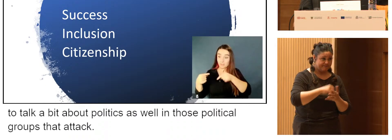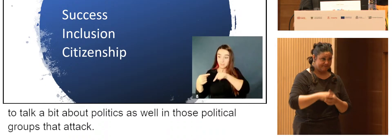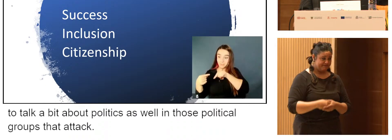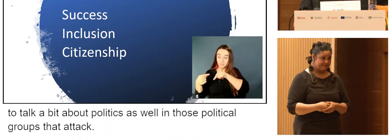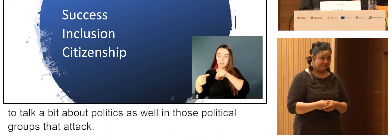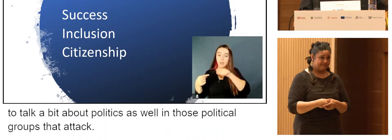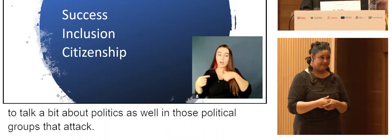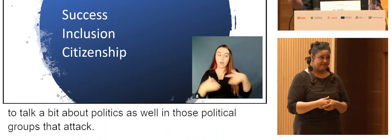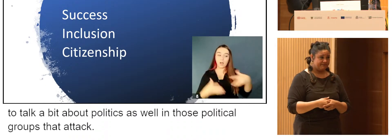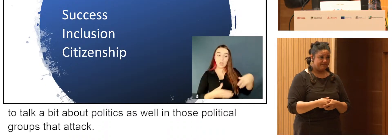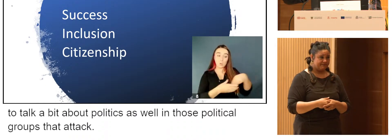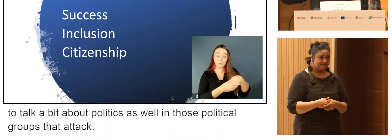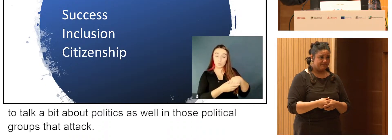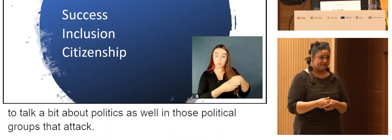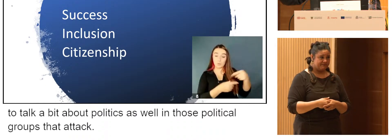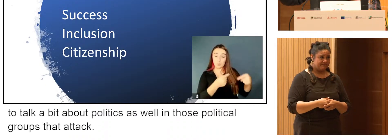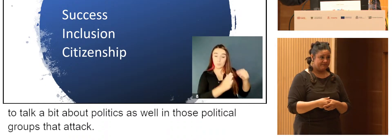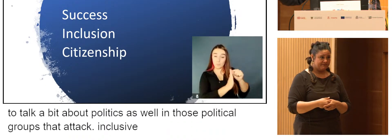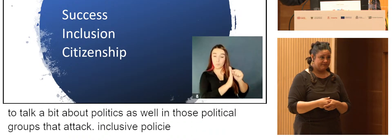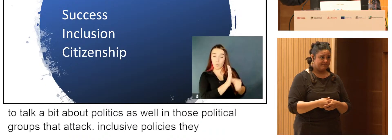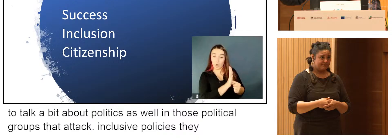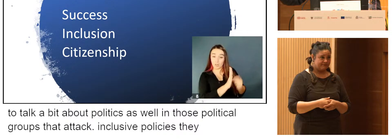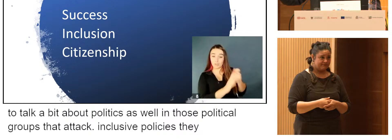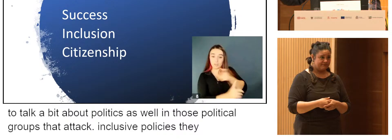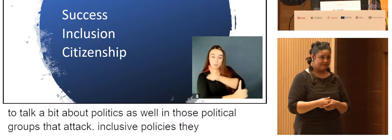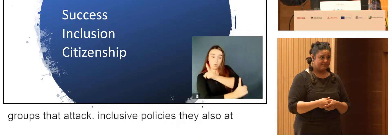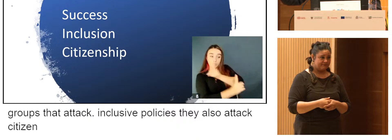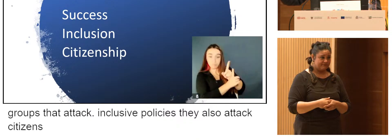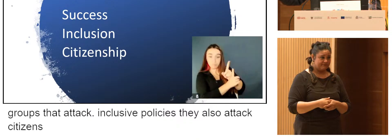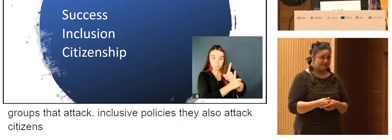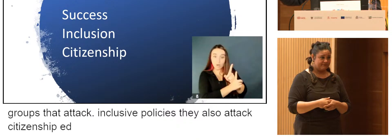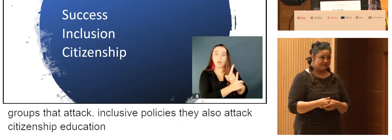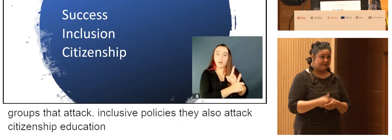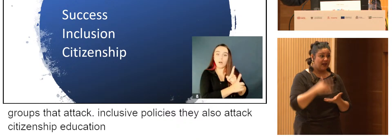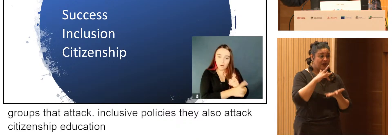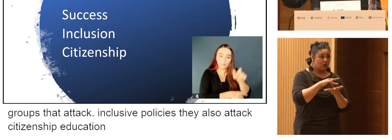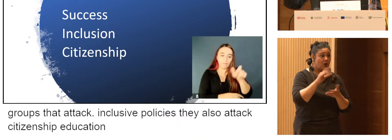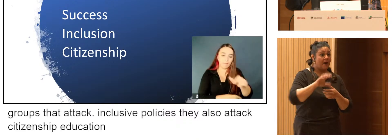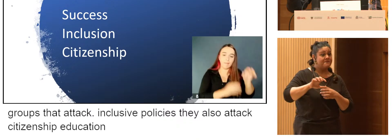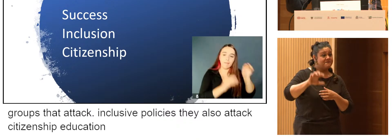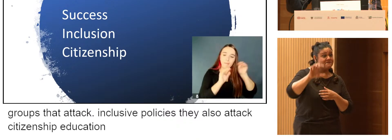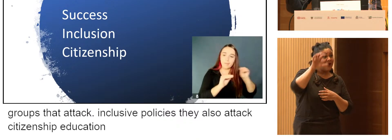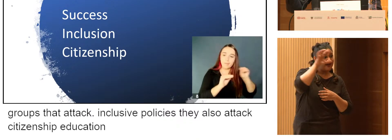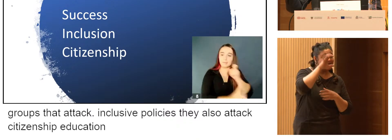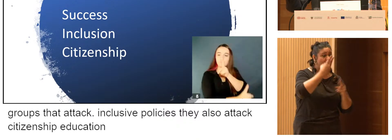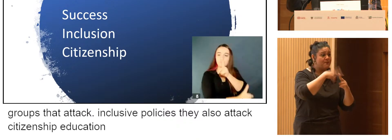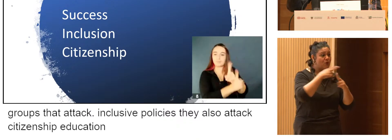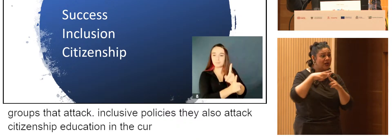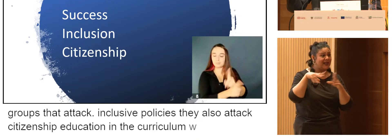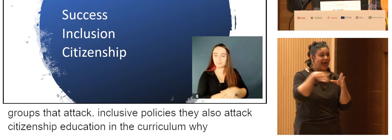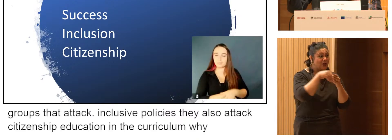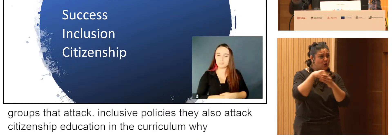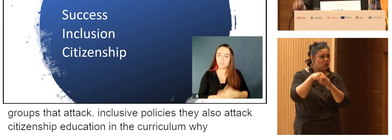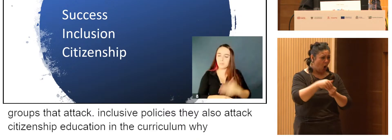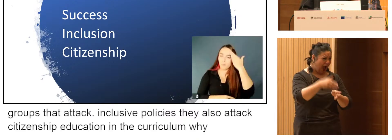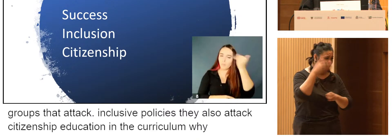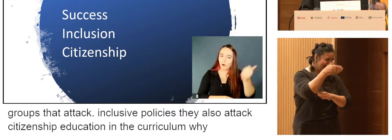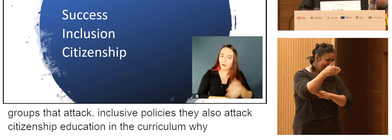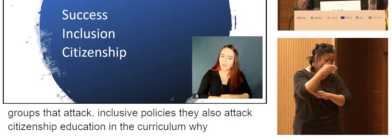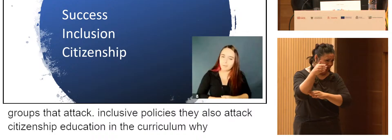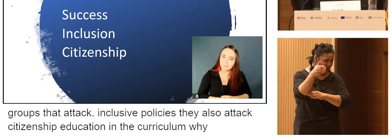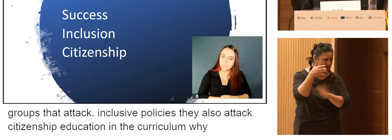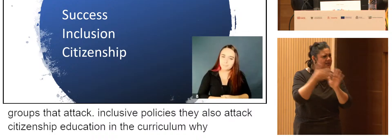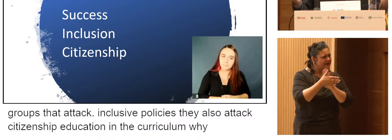inclusive policies, they also attack citizenship education in the curriculum. Why? Why?